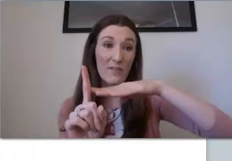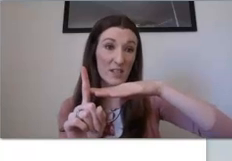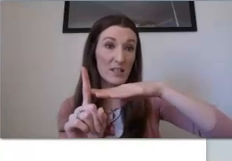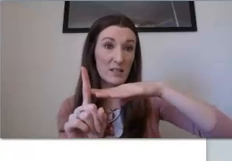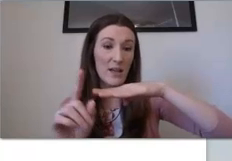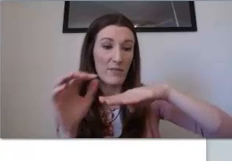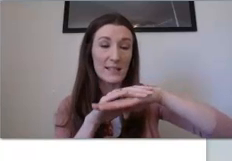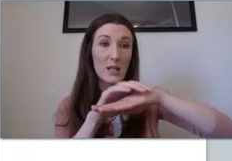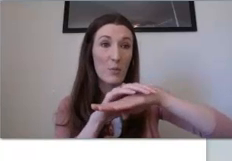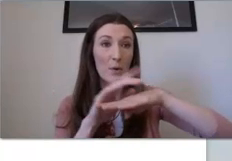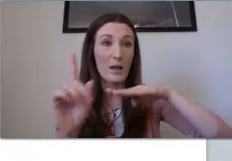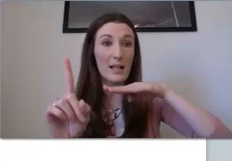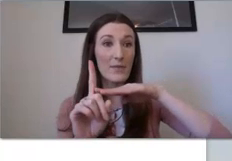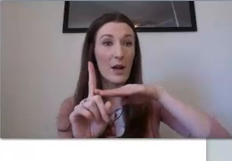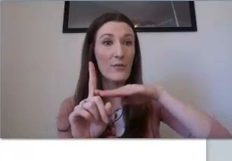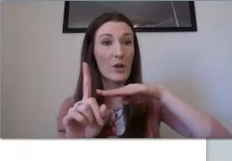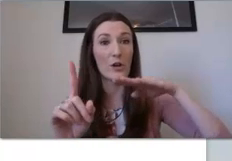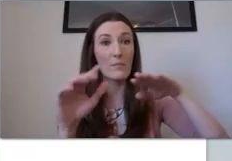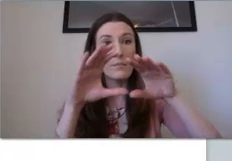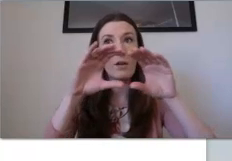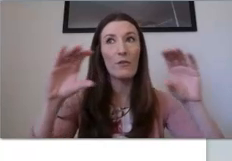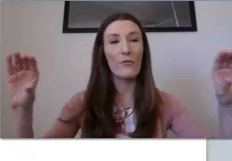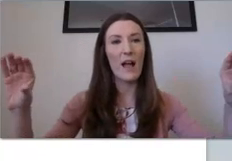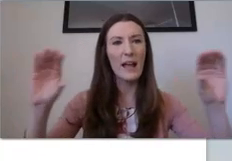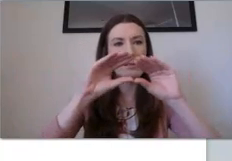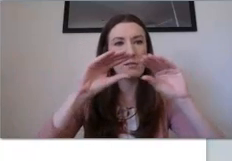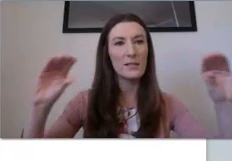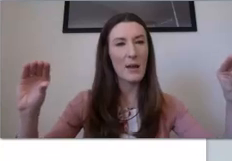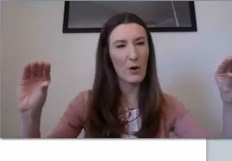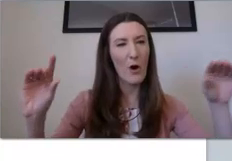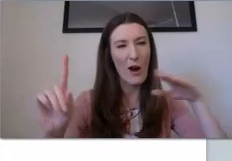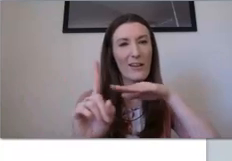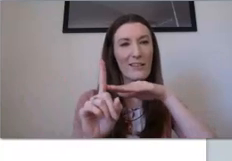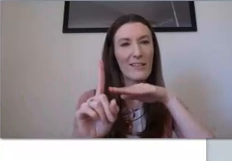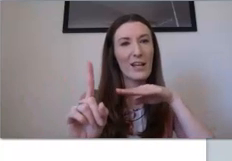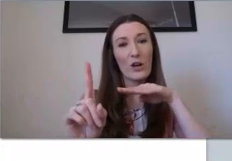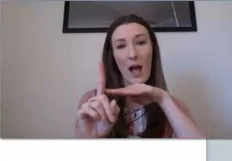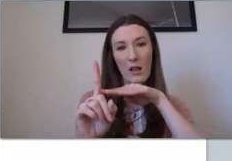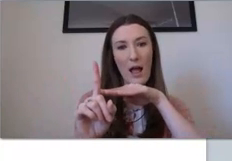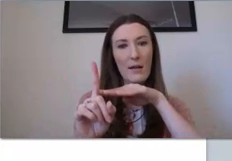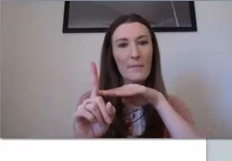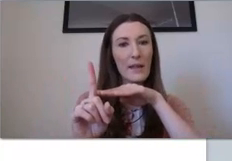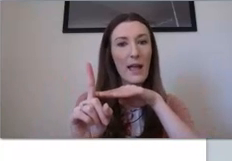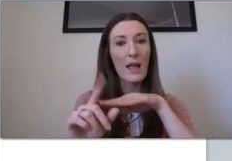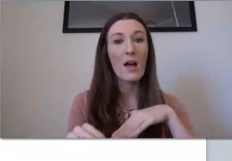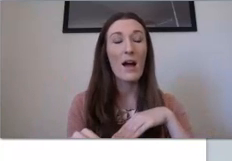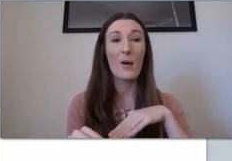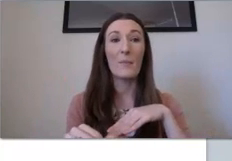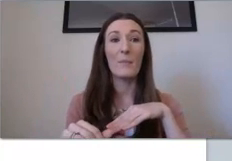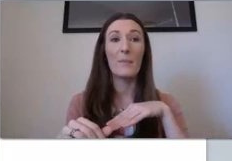car if that's the appropriate classifier for your flat type car, like your Cadillac.